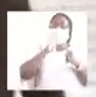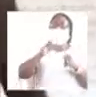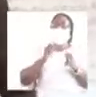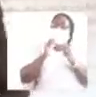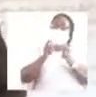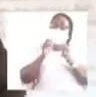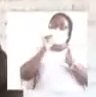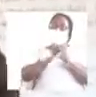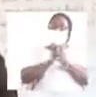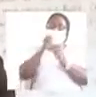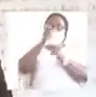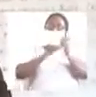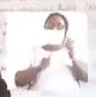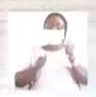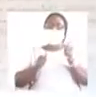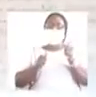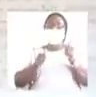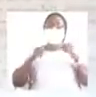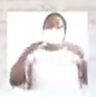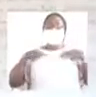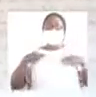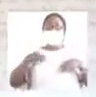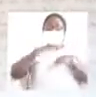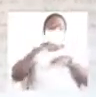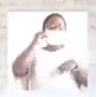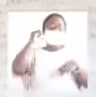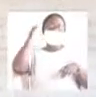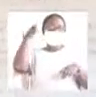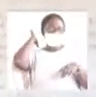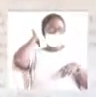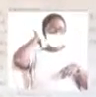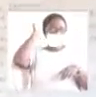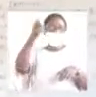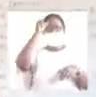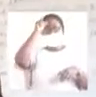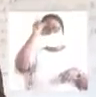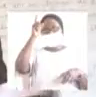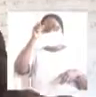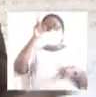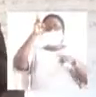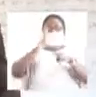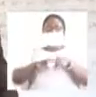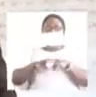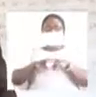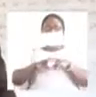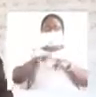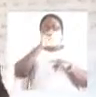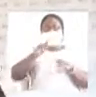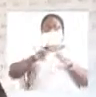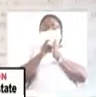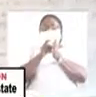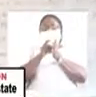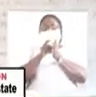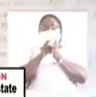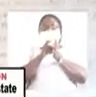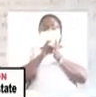fast so that every viewer at home can follow. So let's get seated and take off.